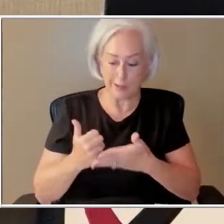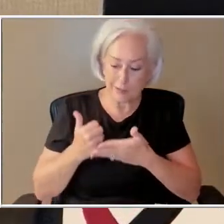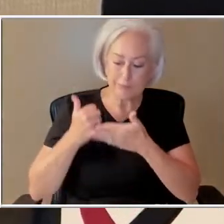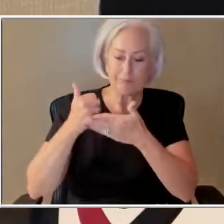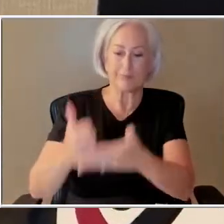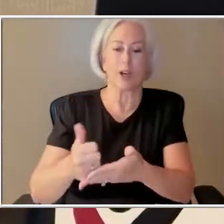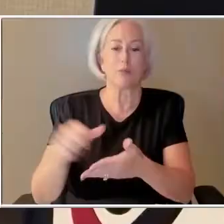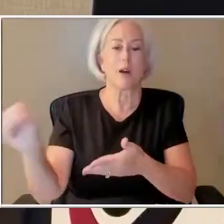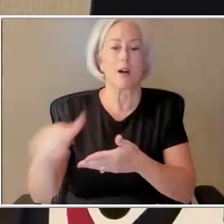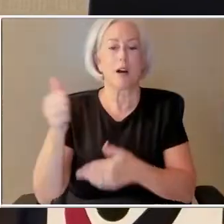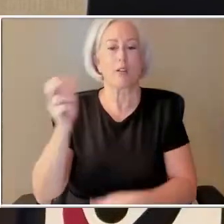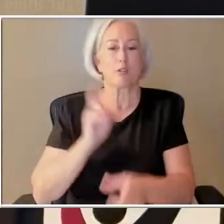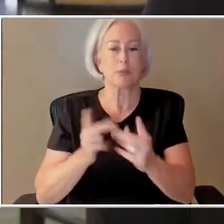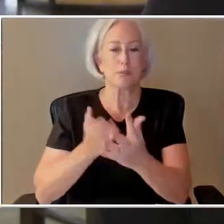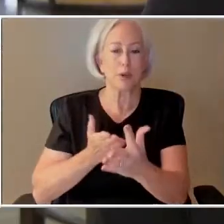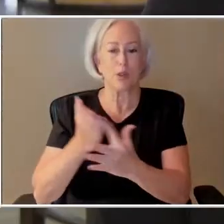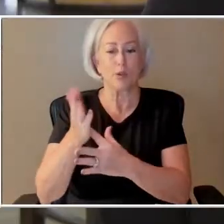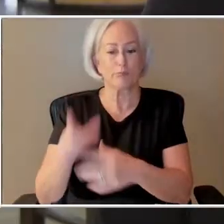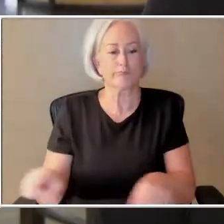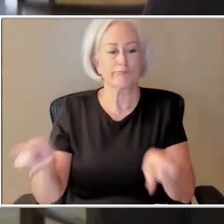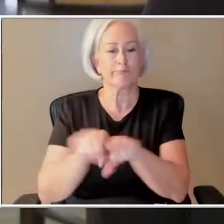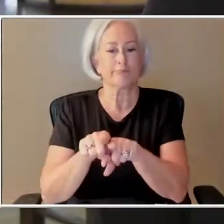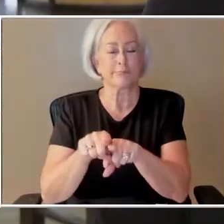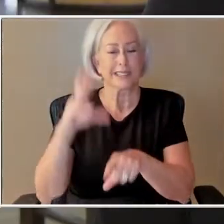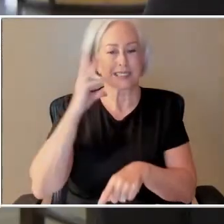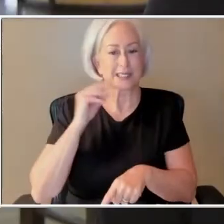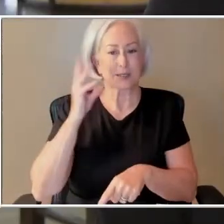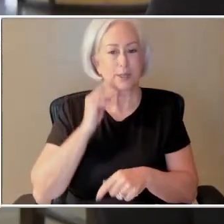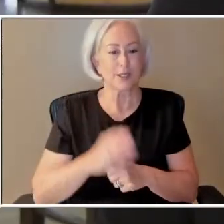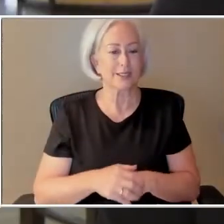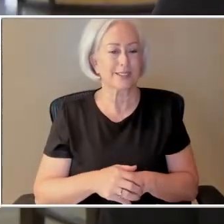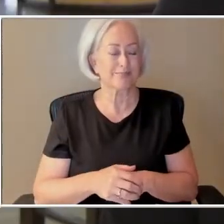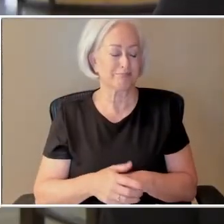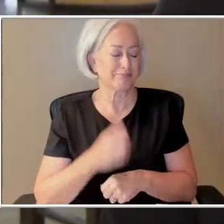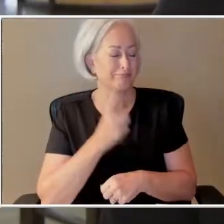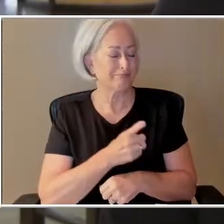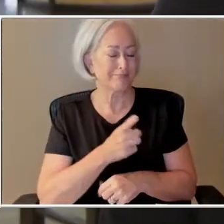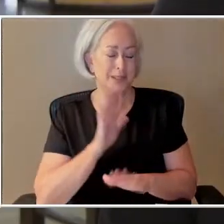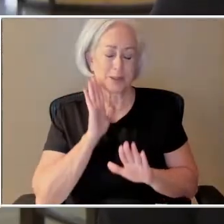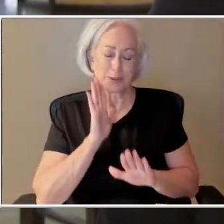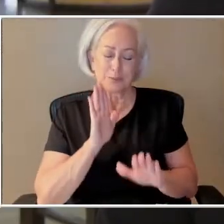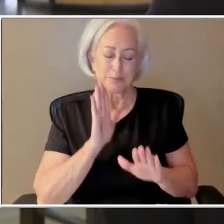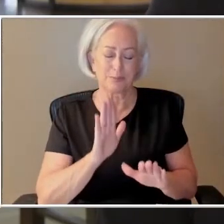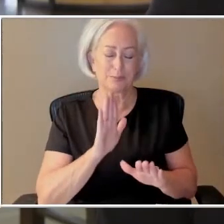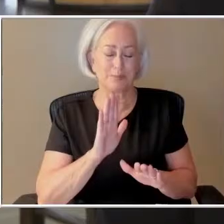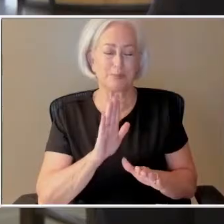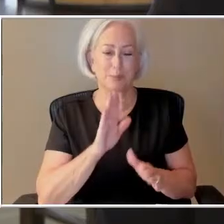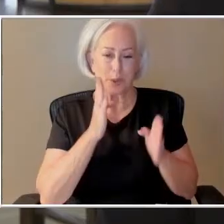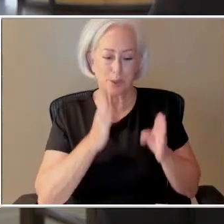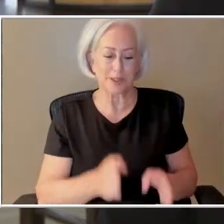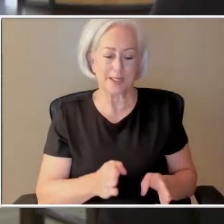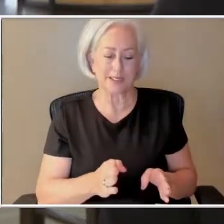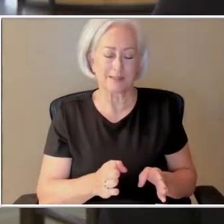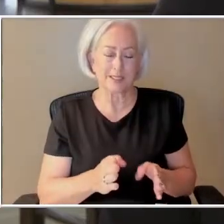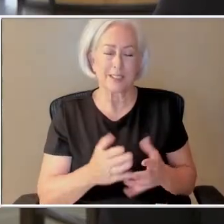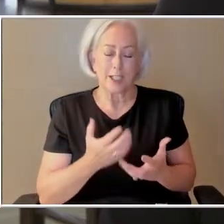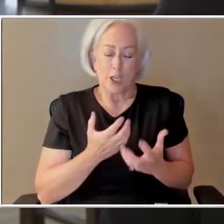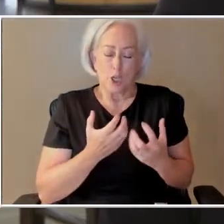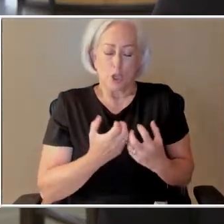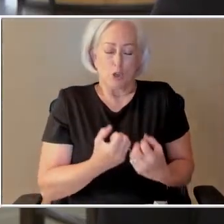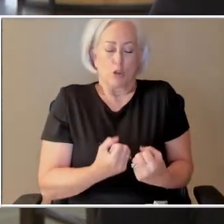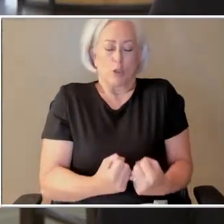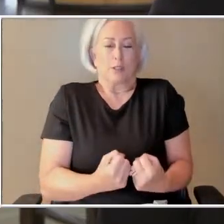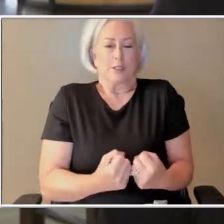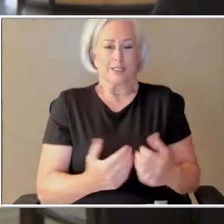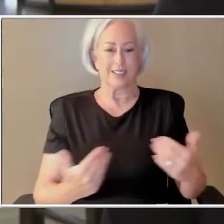journey. She's just a wonderful person and very courageous and kind of my soulmate.